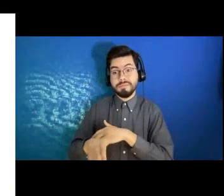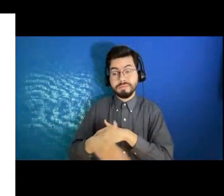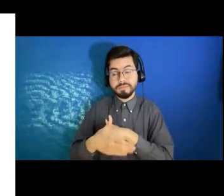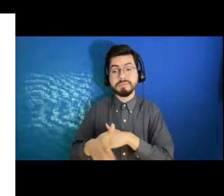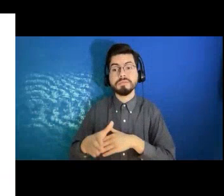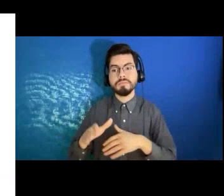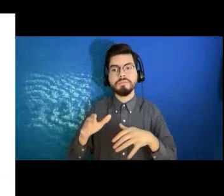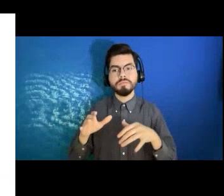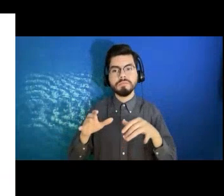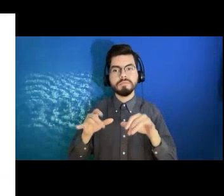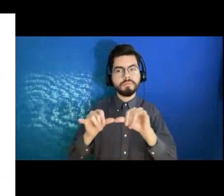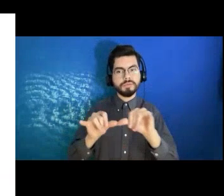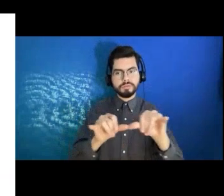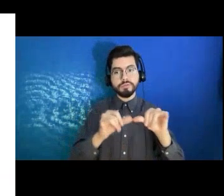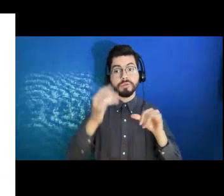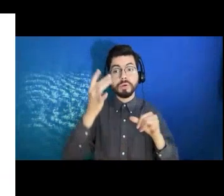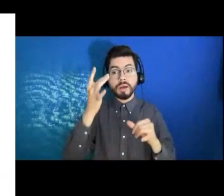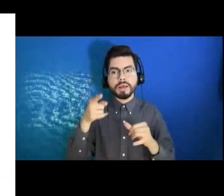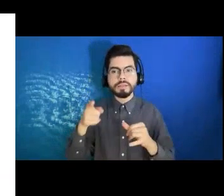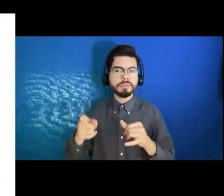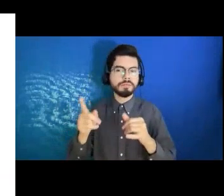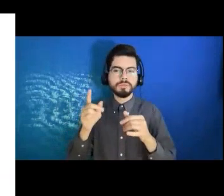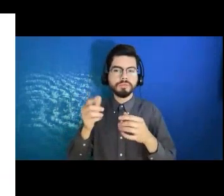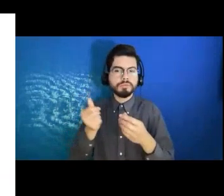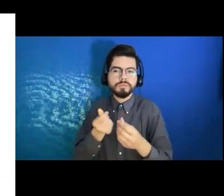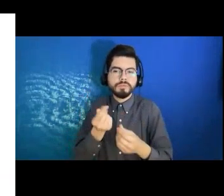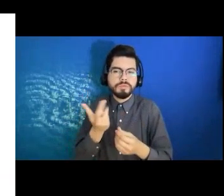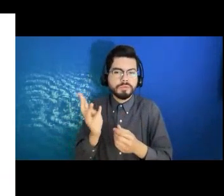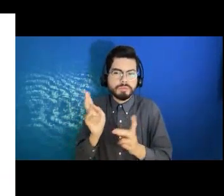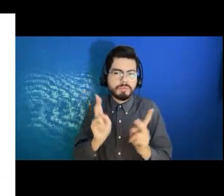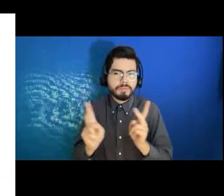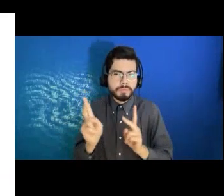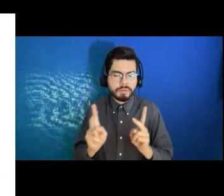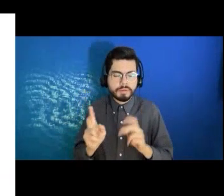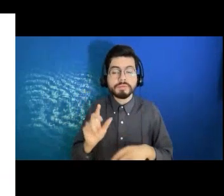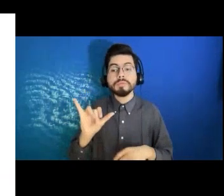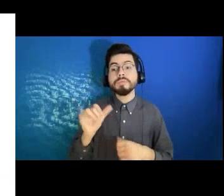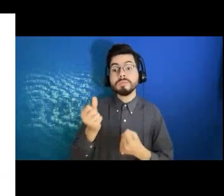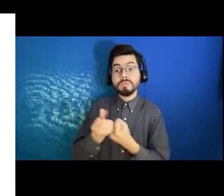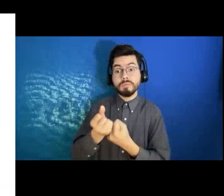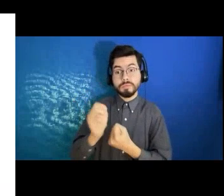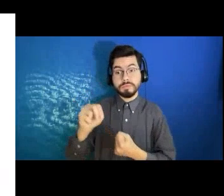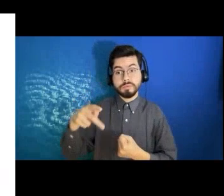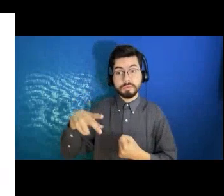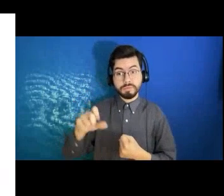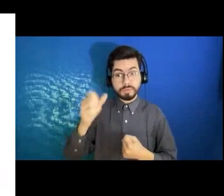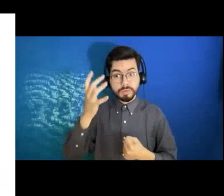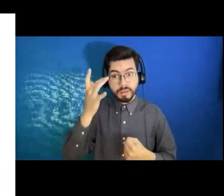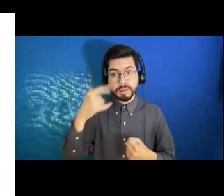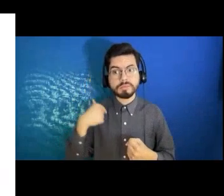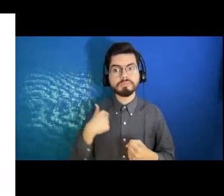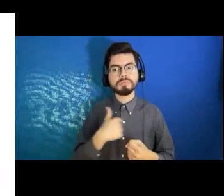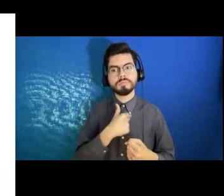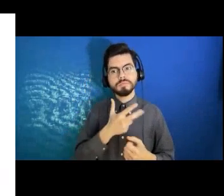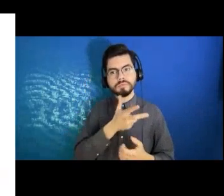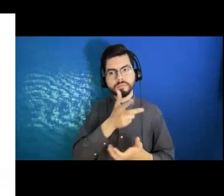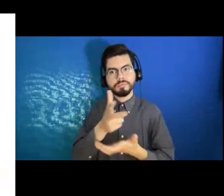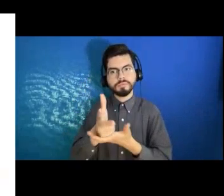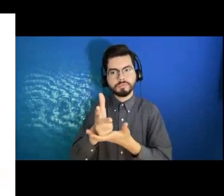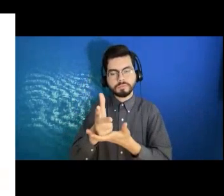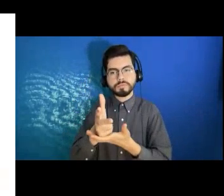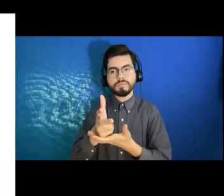the middle of the night. And we helped out the Park Service too, because we would pull up at certain pullouts, and there are